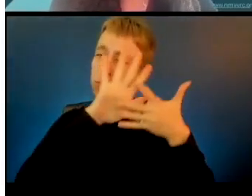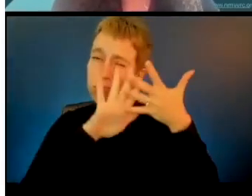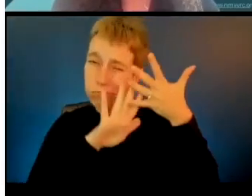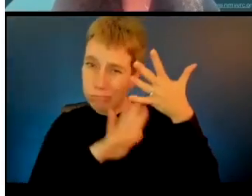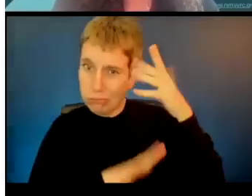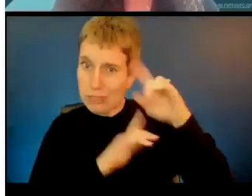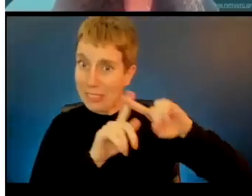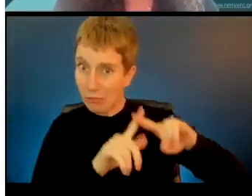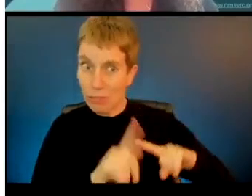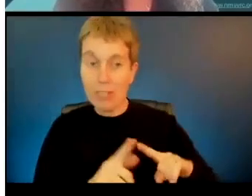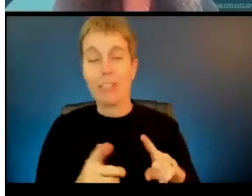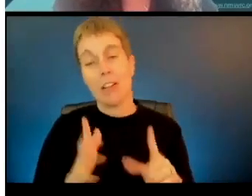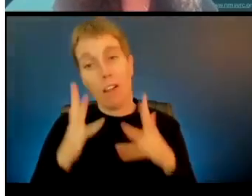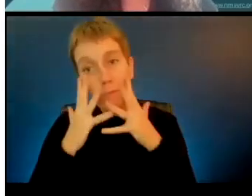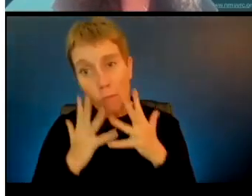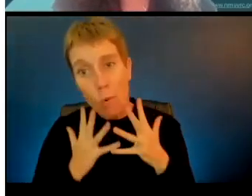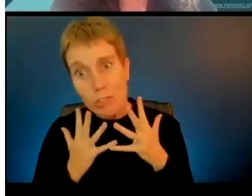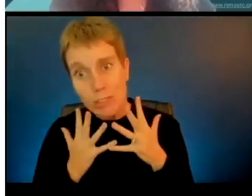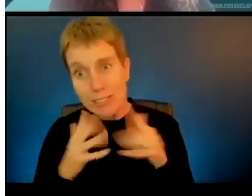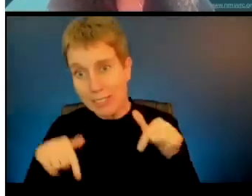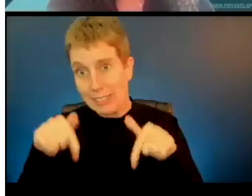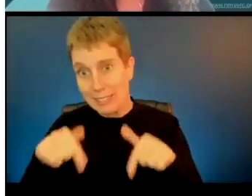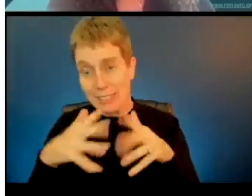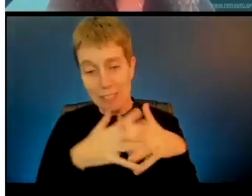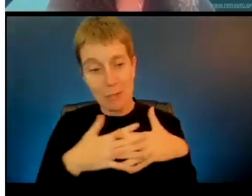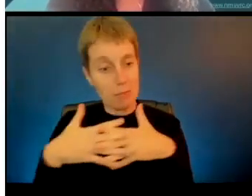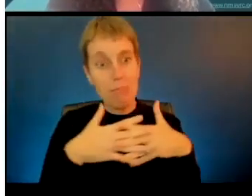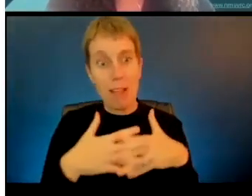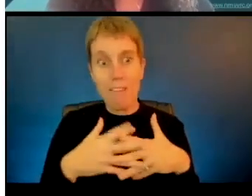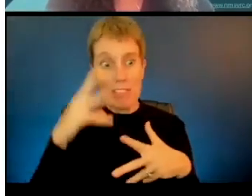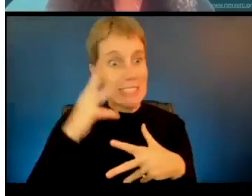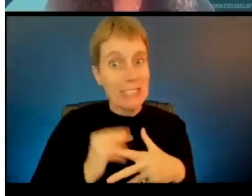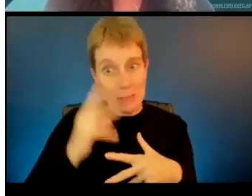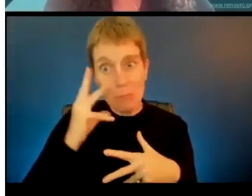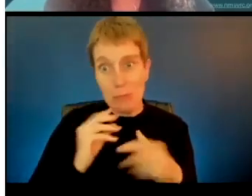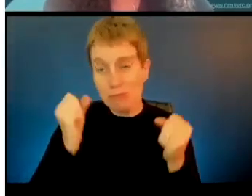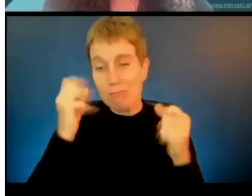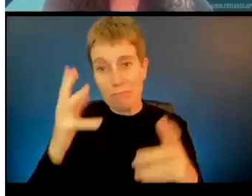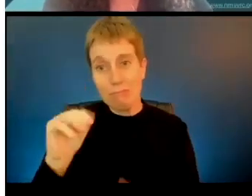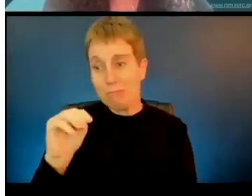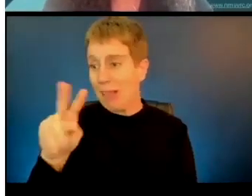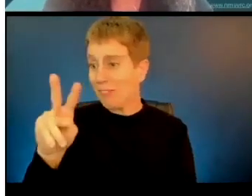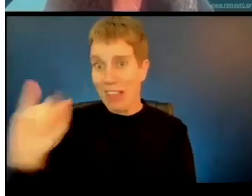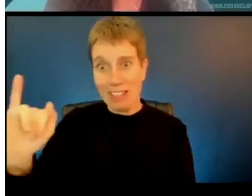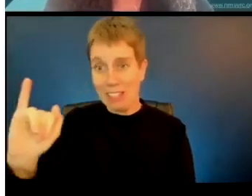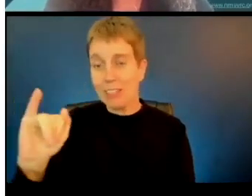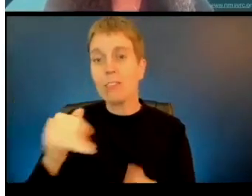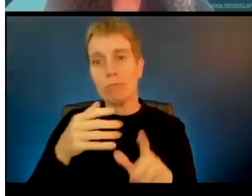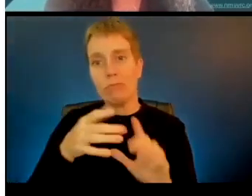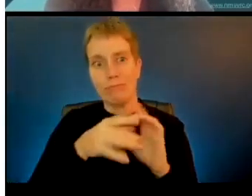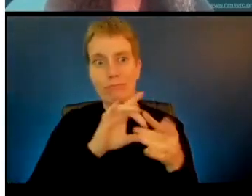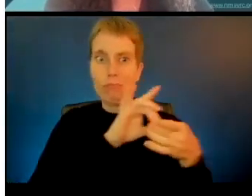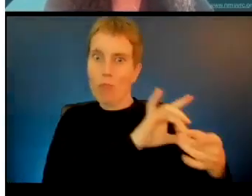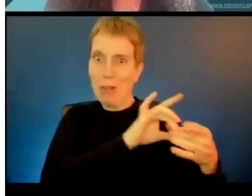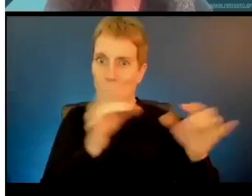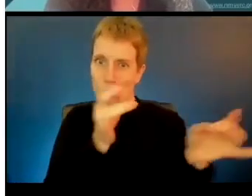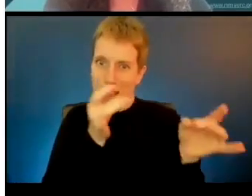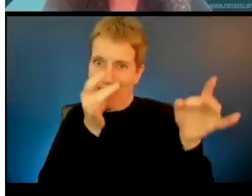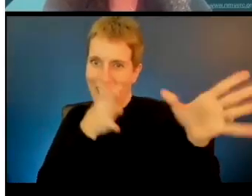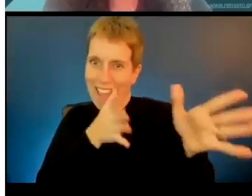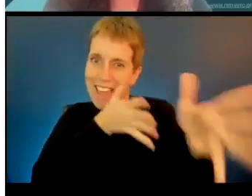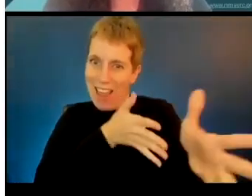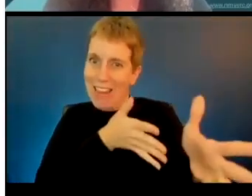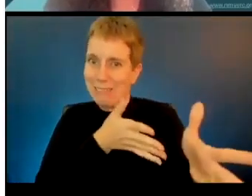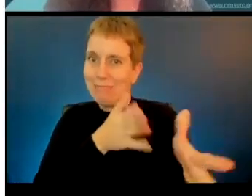of hate-based mass violence incidents, which adds to the complexity of individuals and communities that may